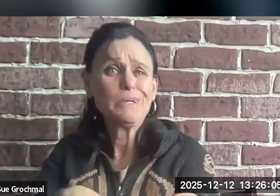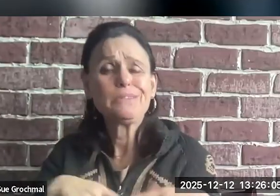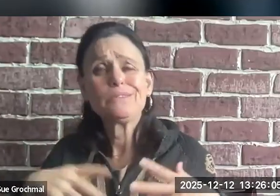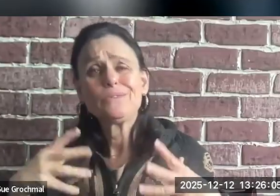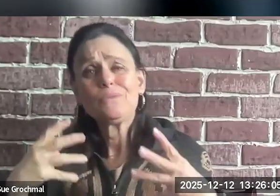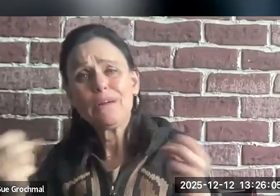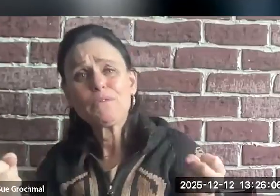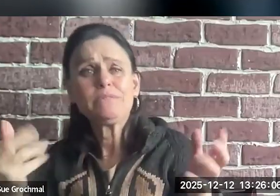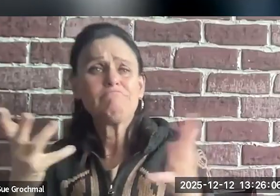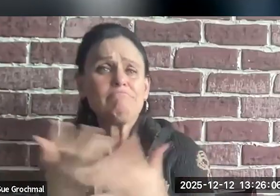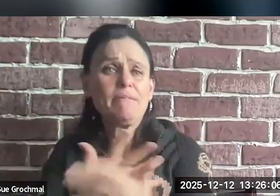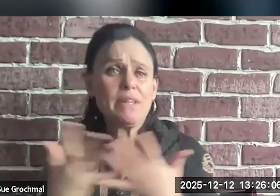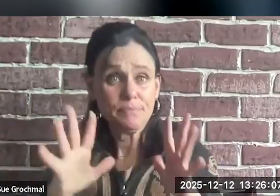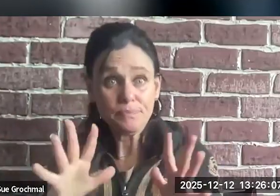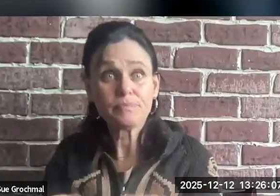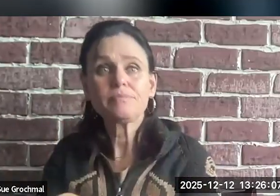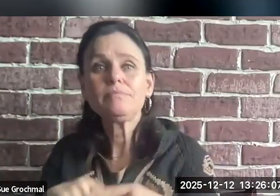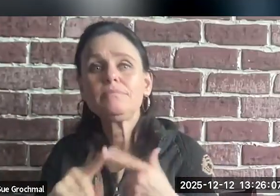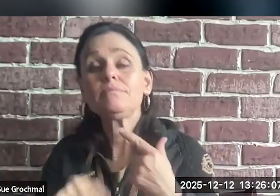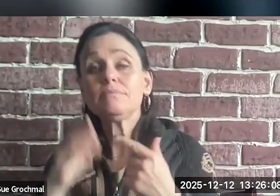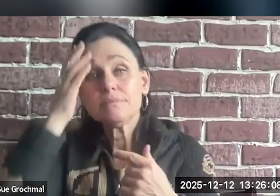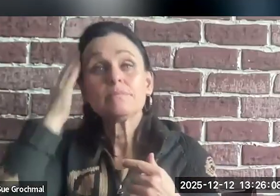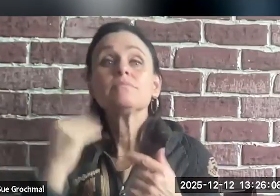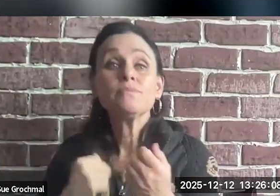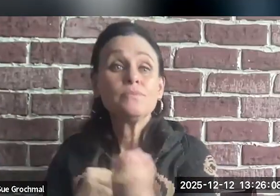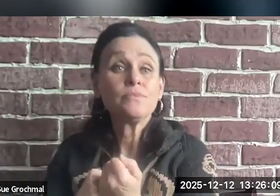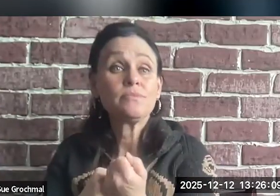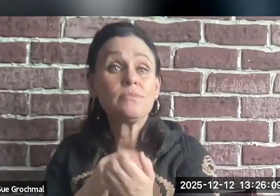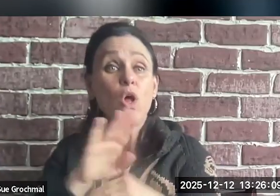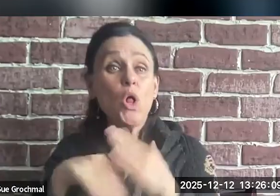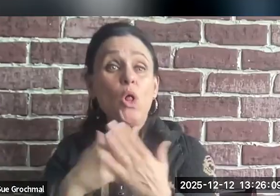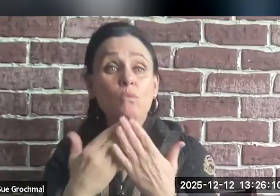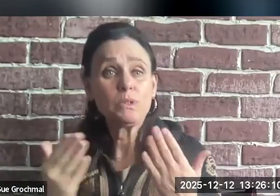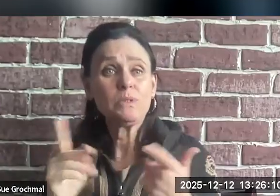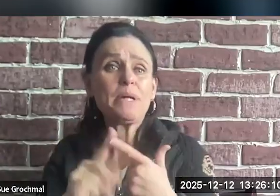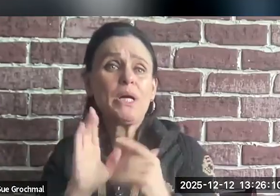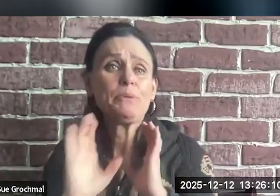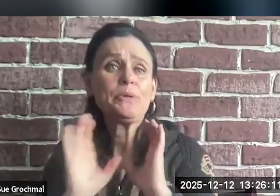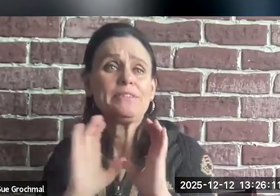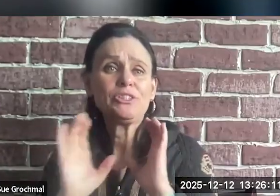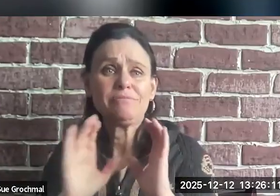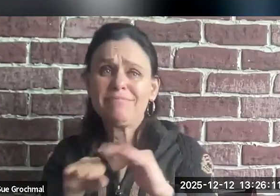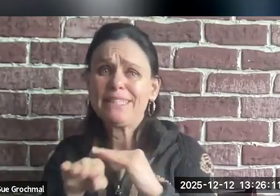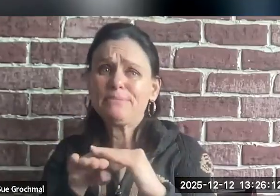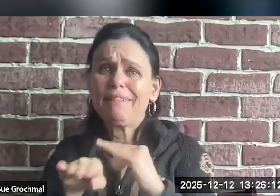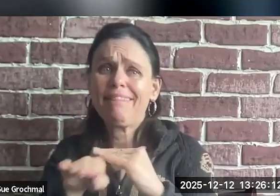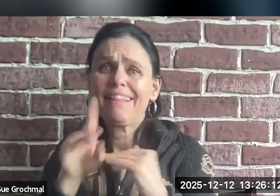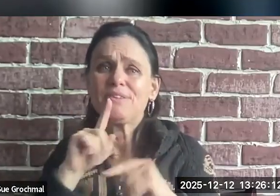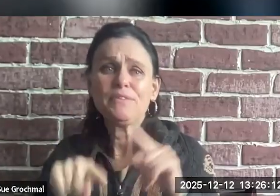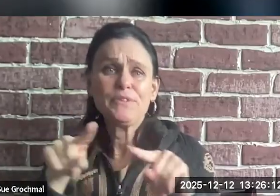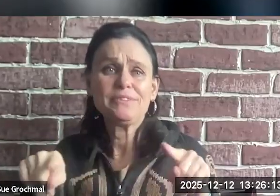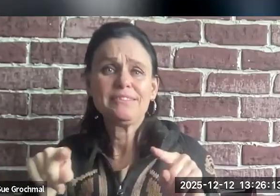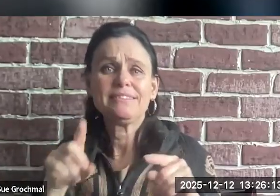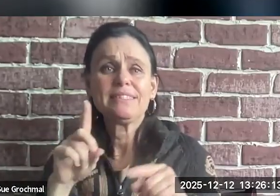etc. We also advocate for all resources and communications to be accessible to diverse